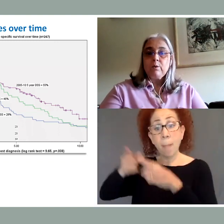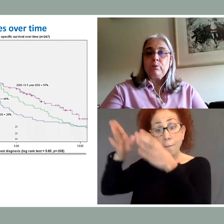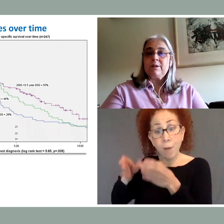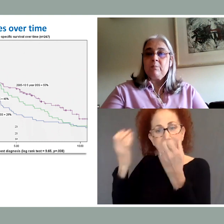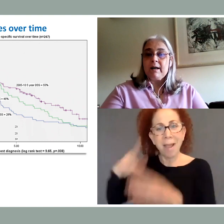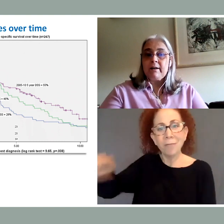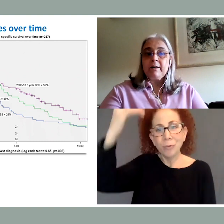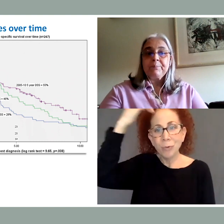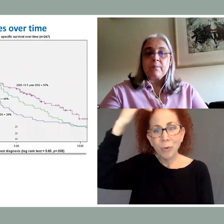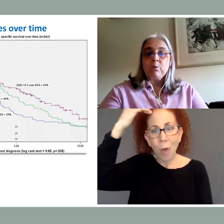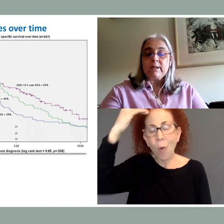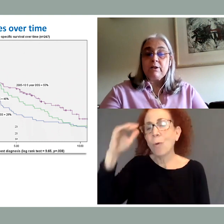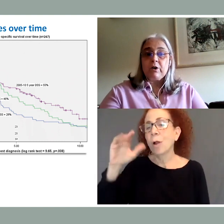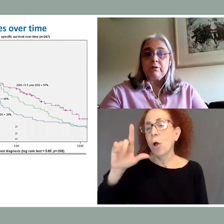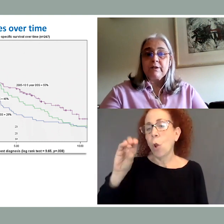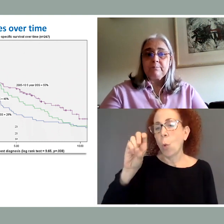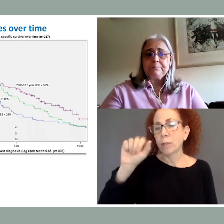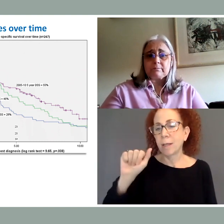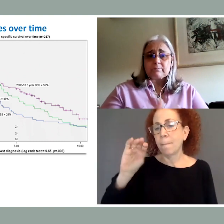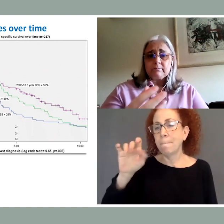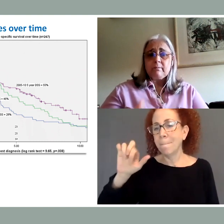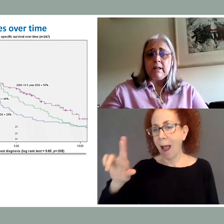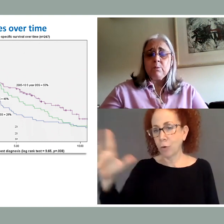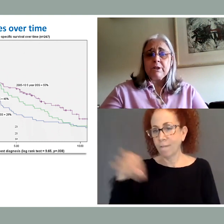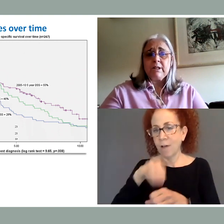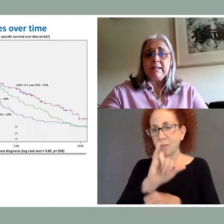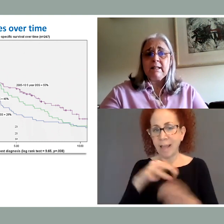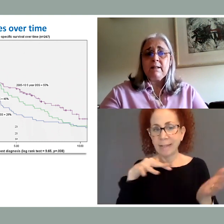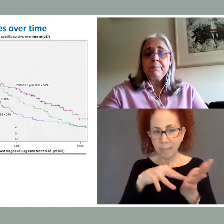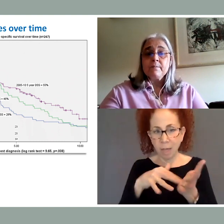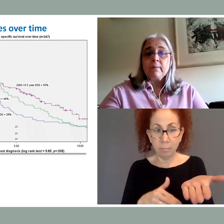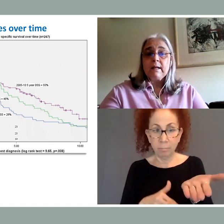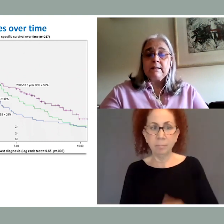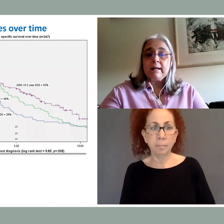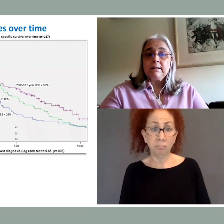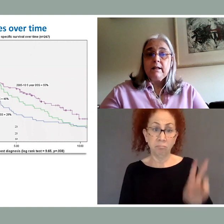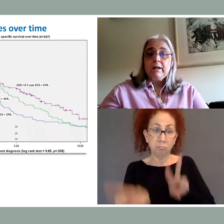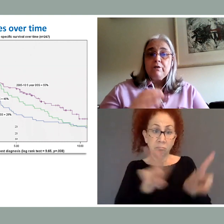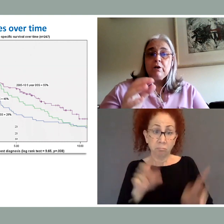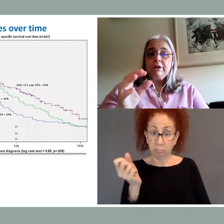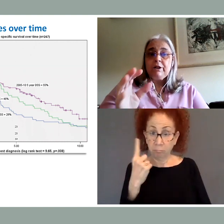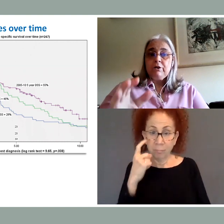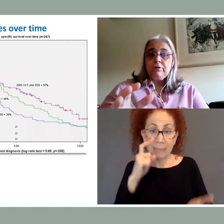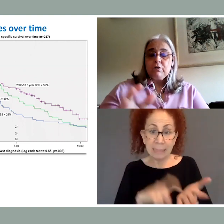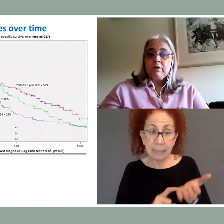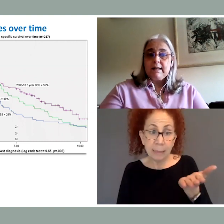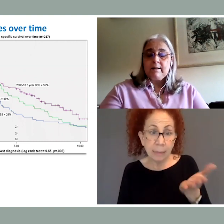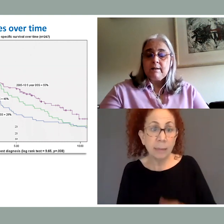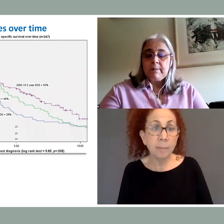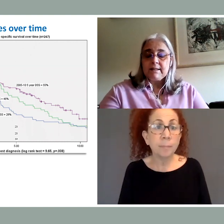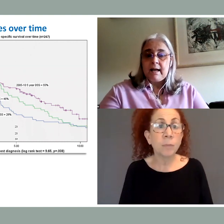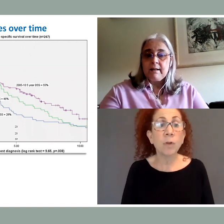know, Musa Meyer, was involved. And what you can see is that for the de